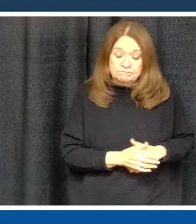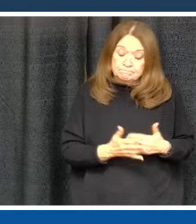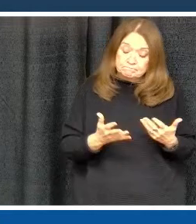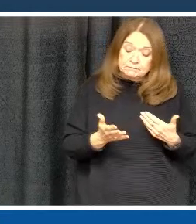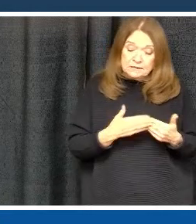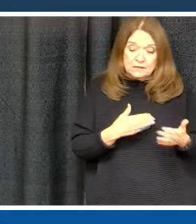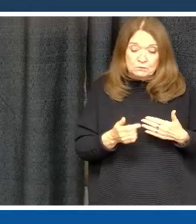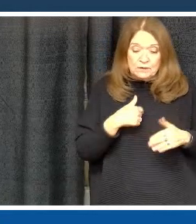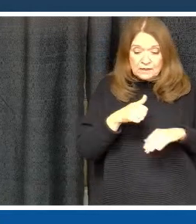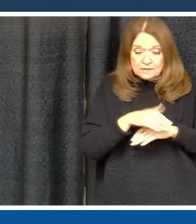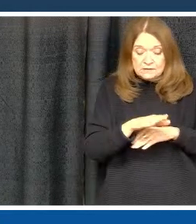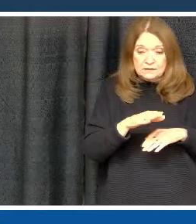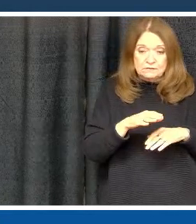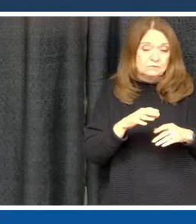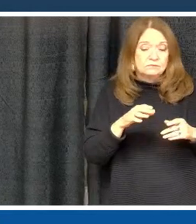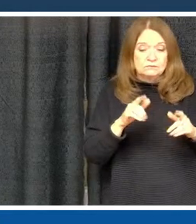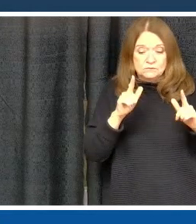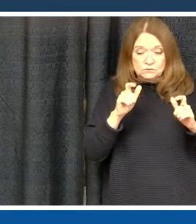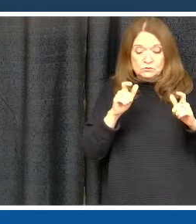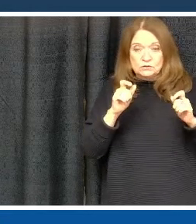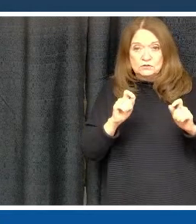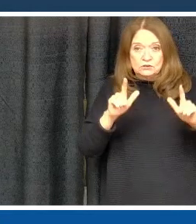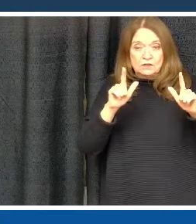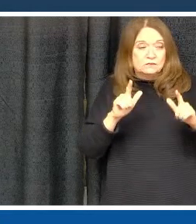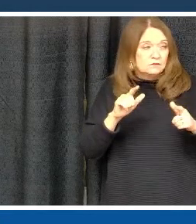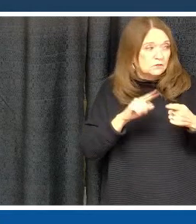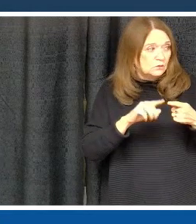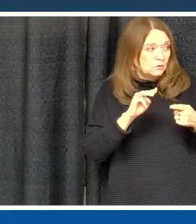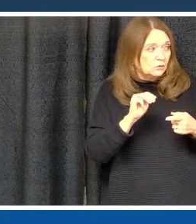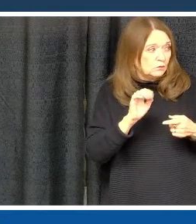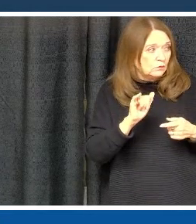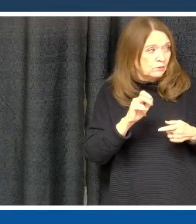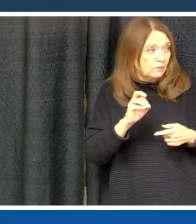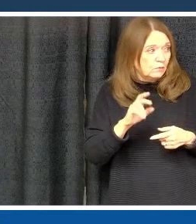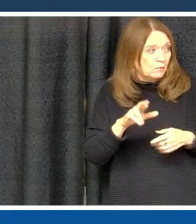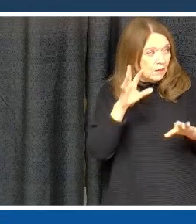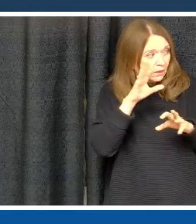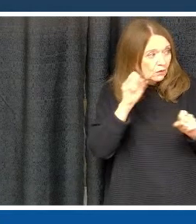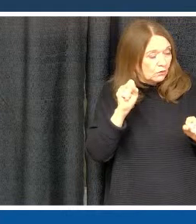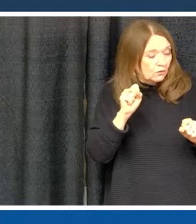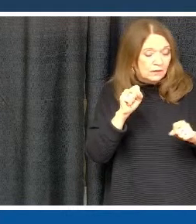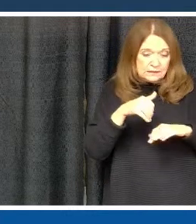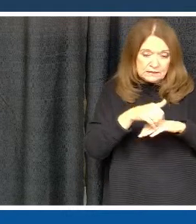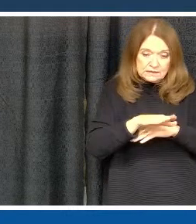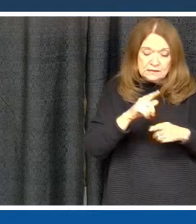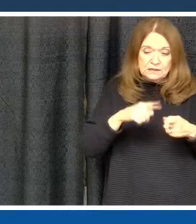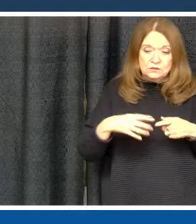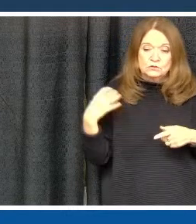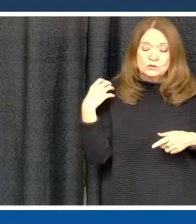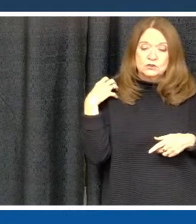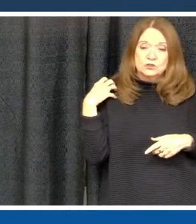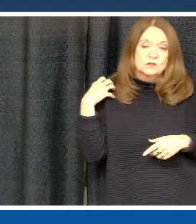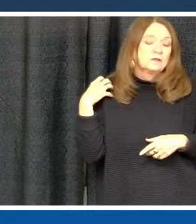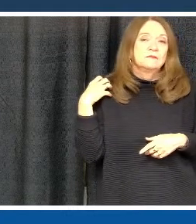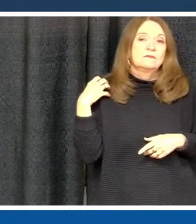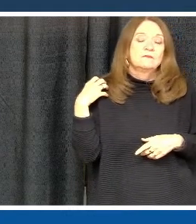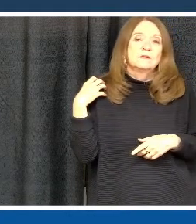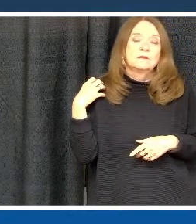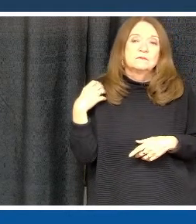Anyway, I sent a screenshot of this to the mayor. He forwarded it to the chief.